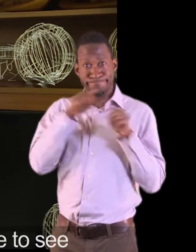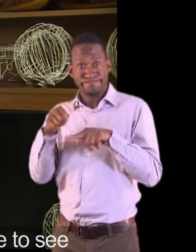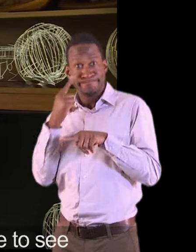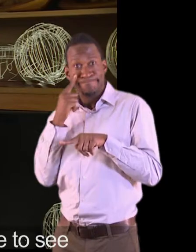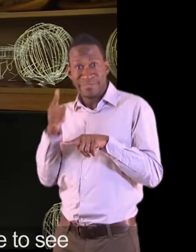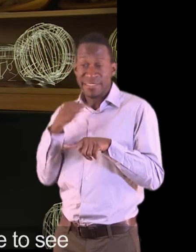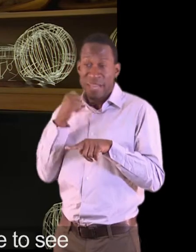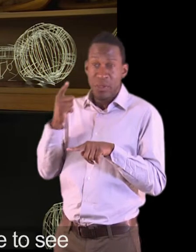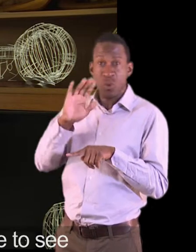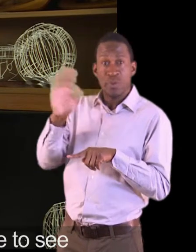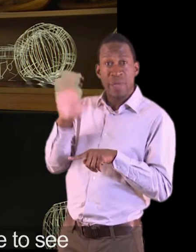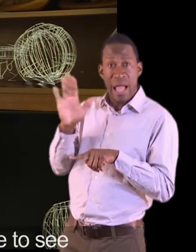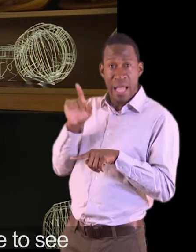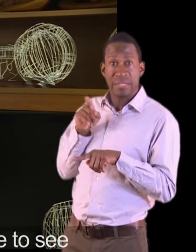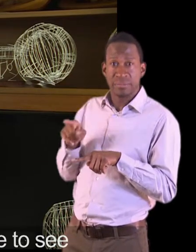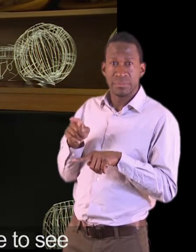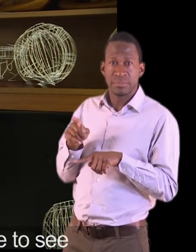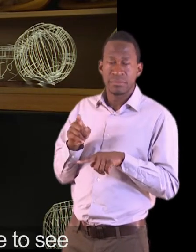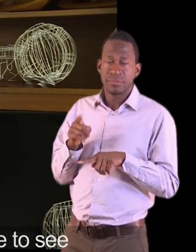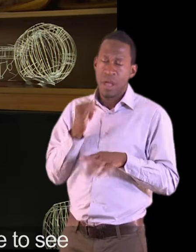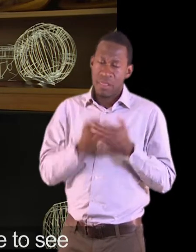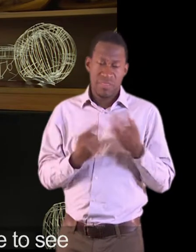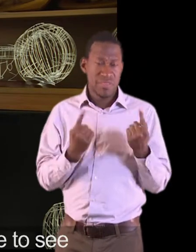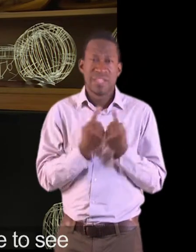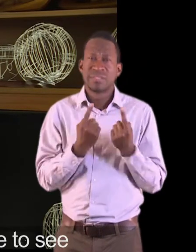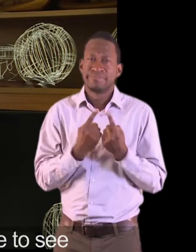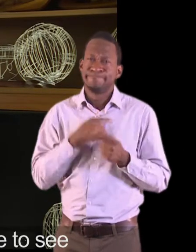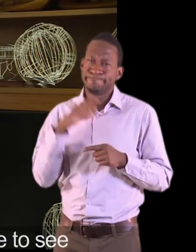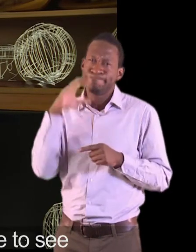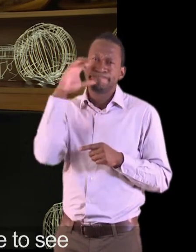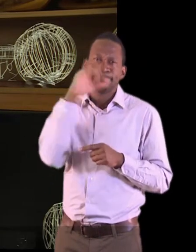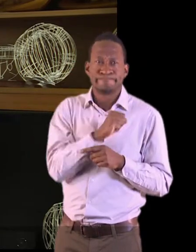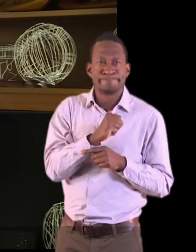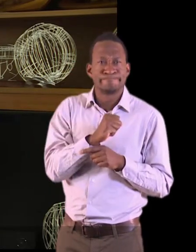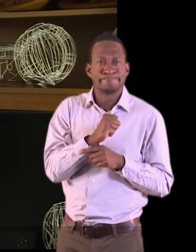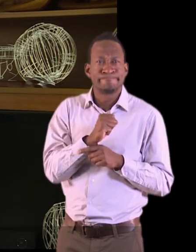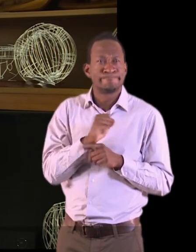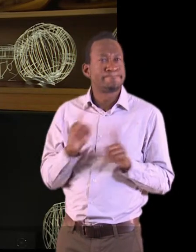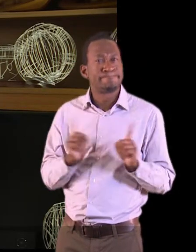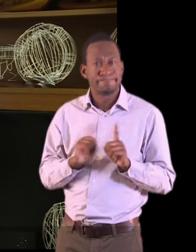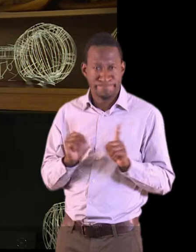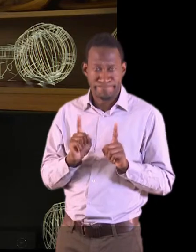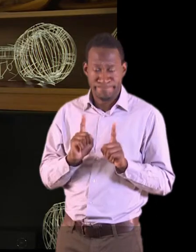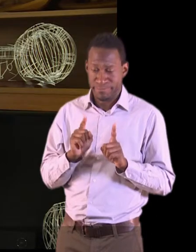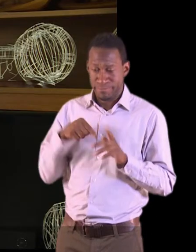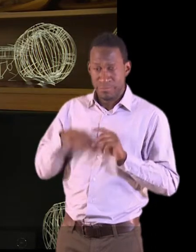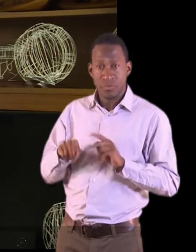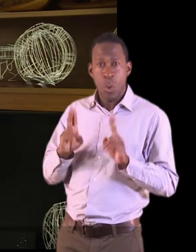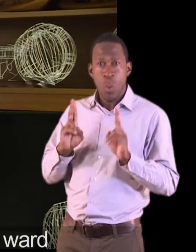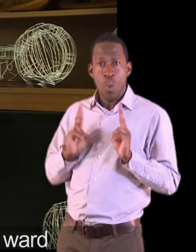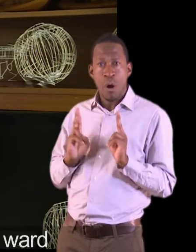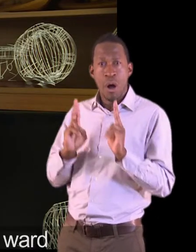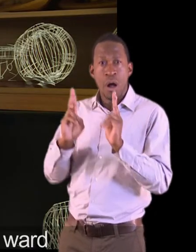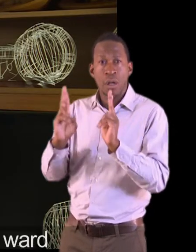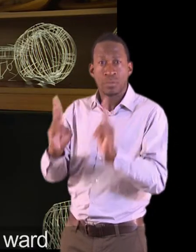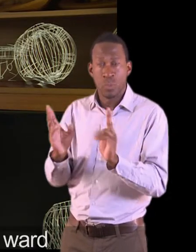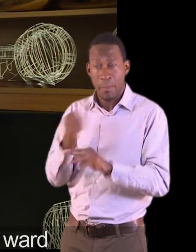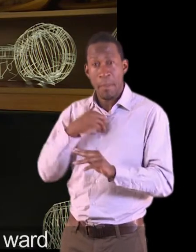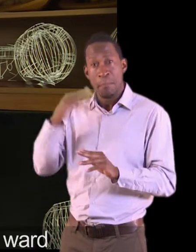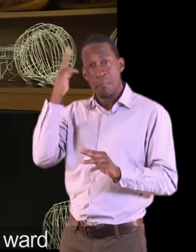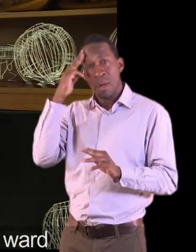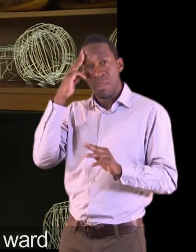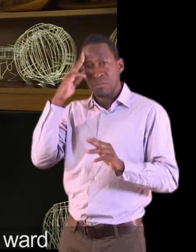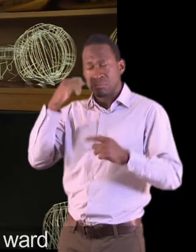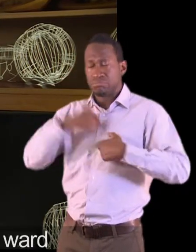when my dad took me to see her, obviously to say goodbye. And the last thing I remember about that is being taken